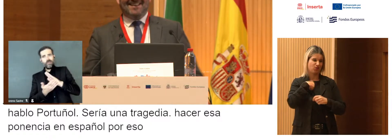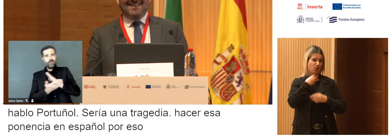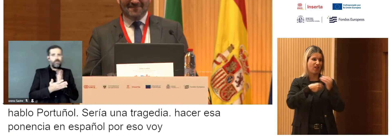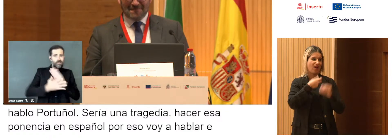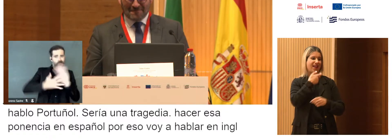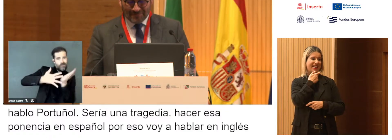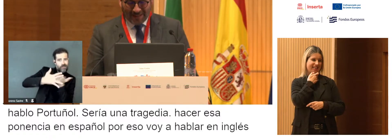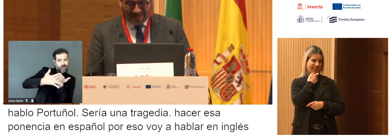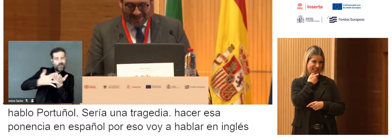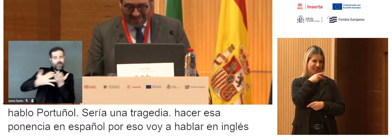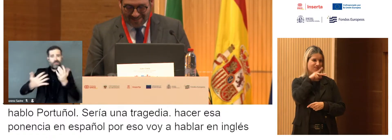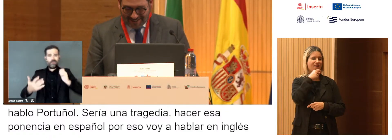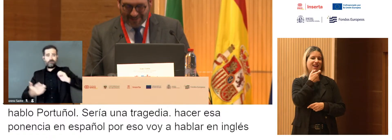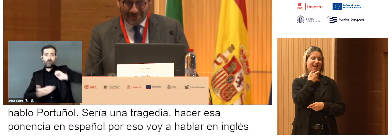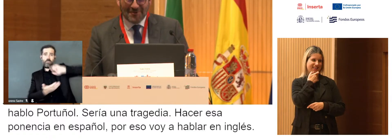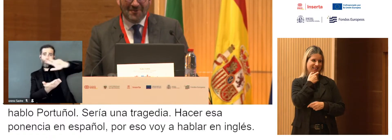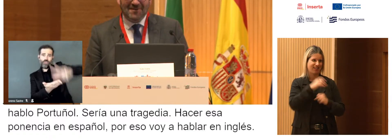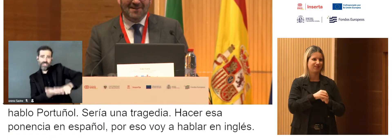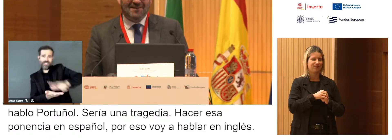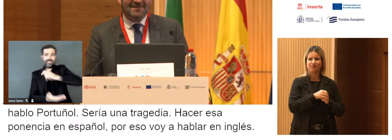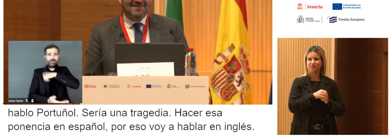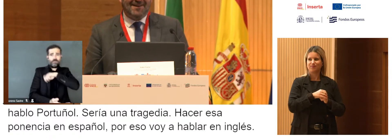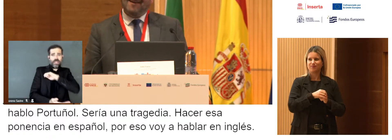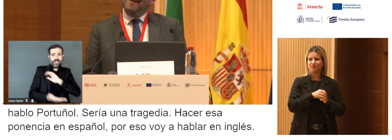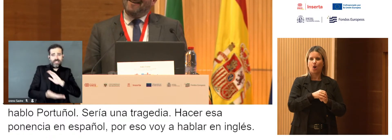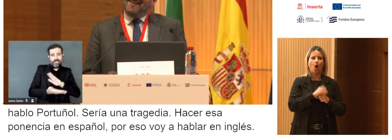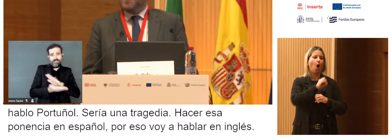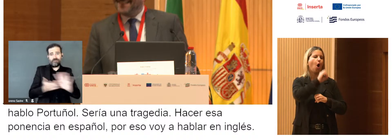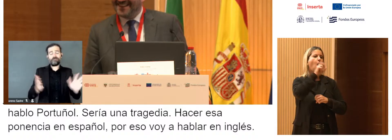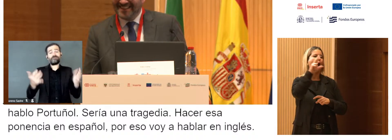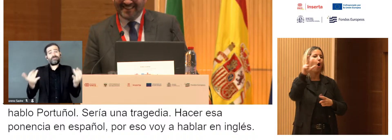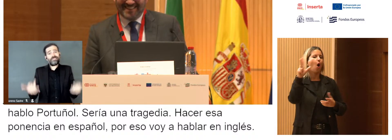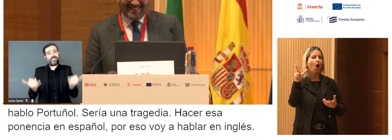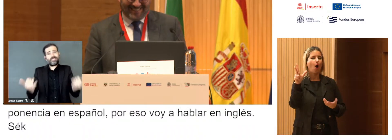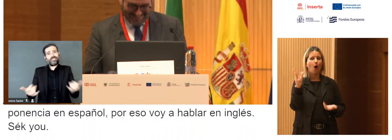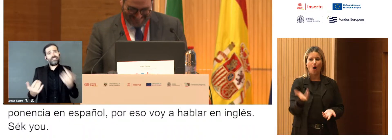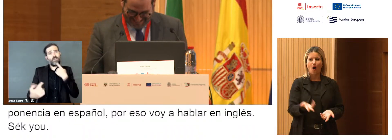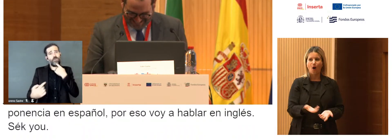inglés. Thank you.